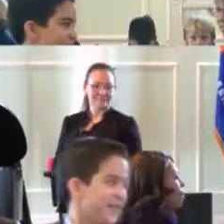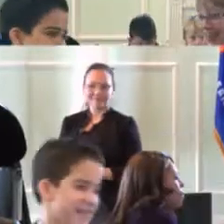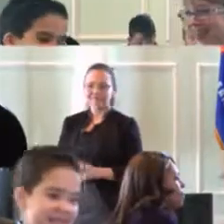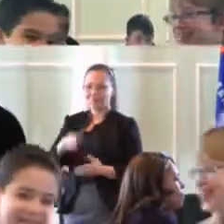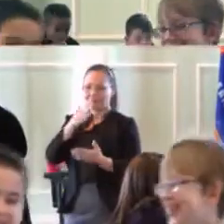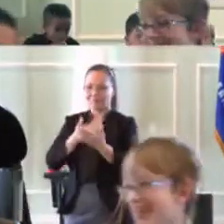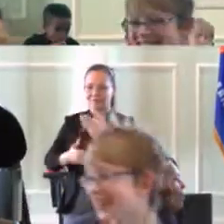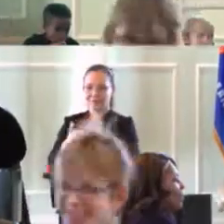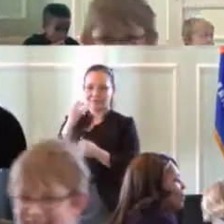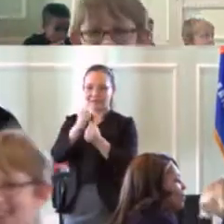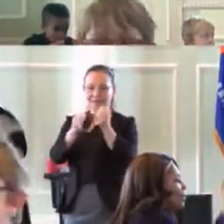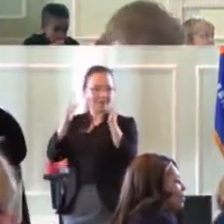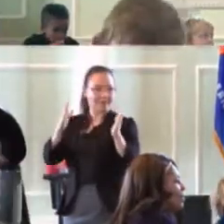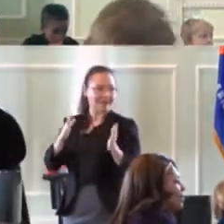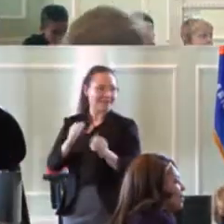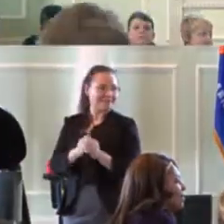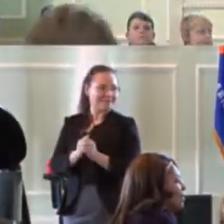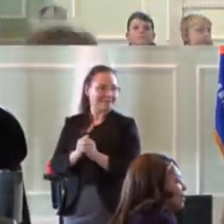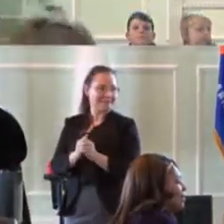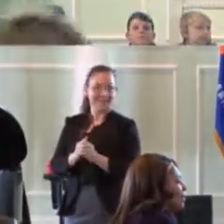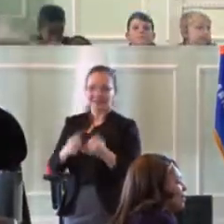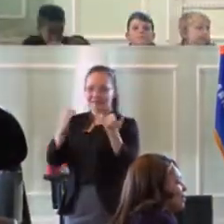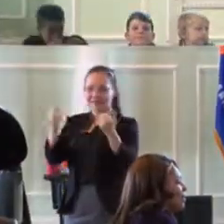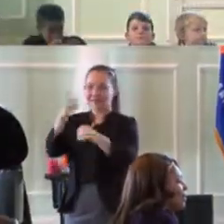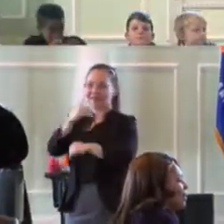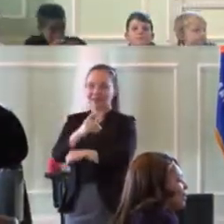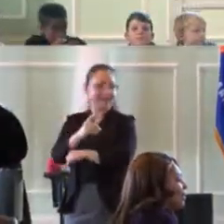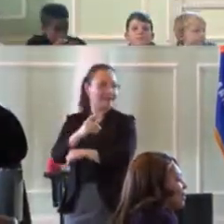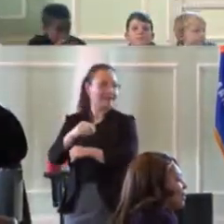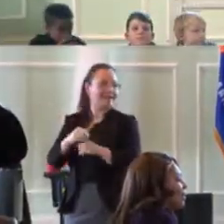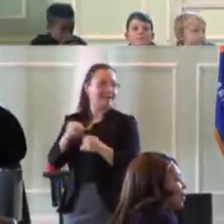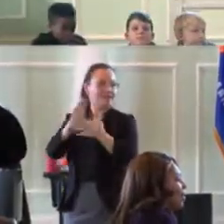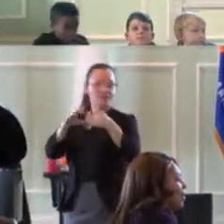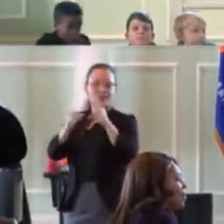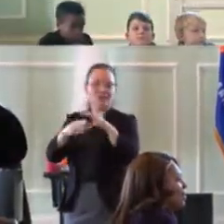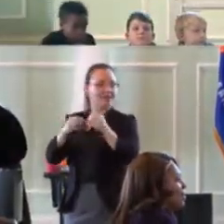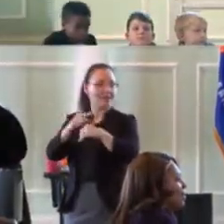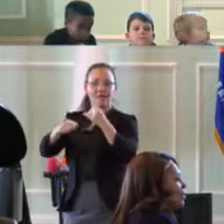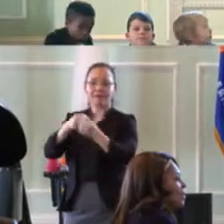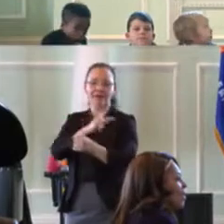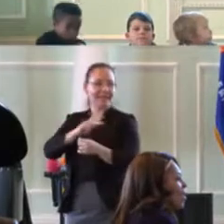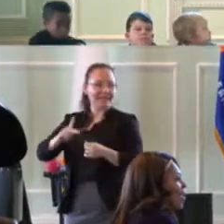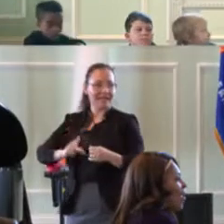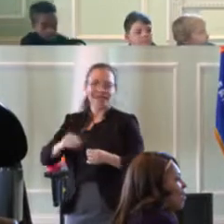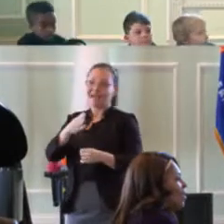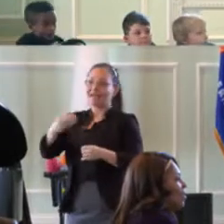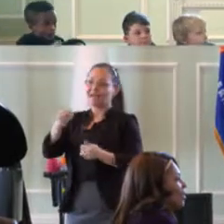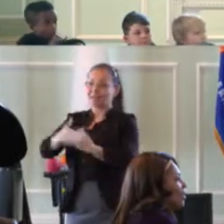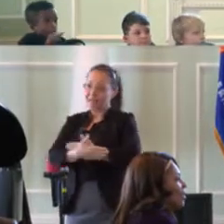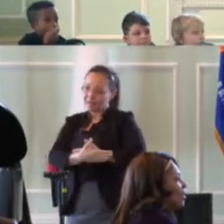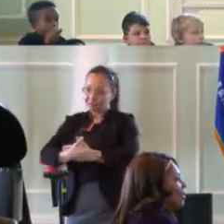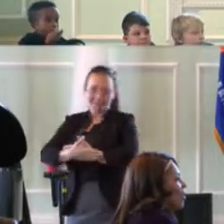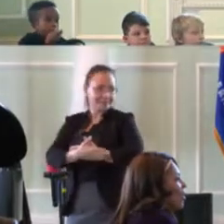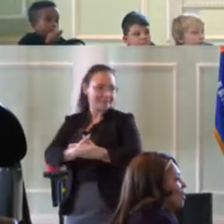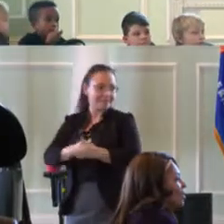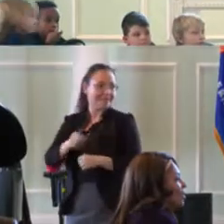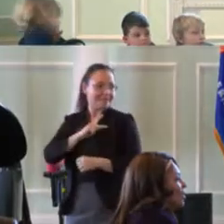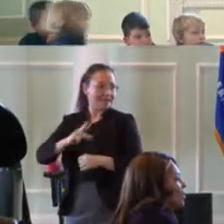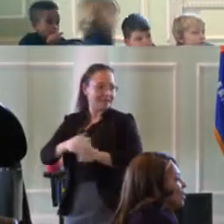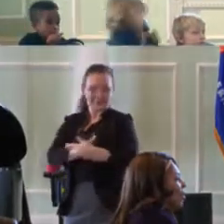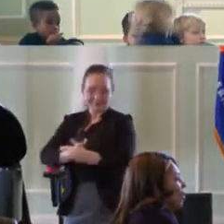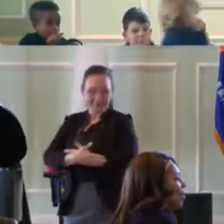Good morning, everybody. Today's story is going to be about a king and a baby. A king and a